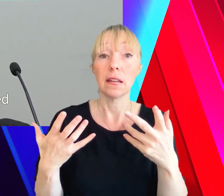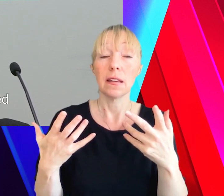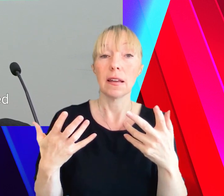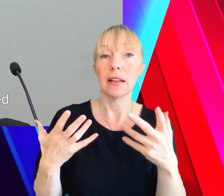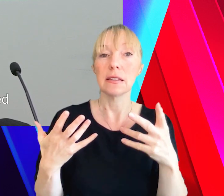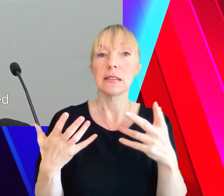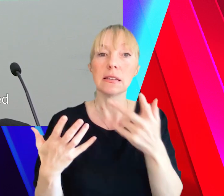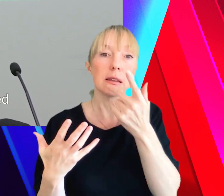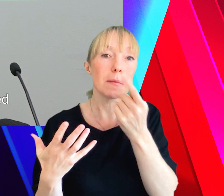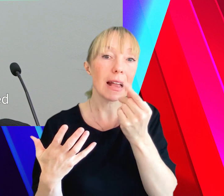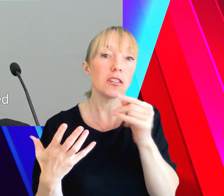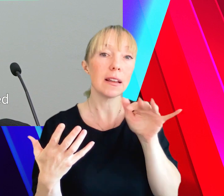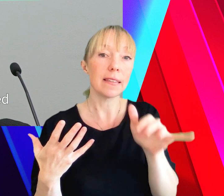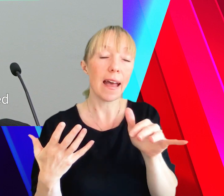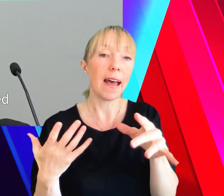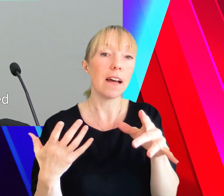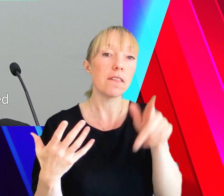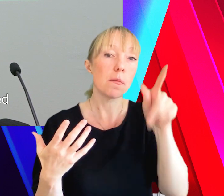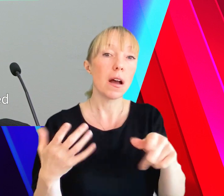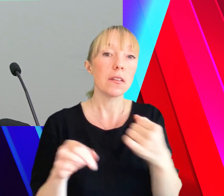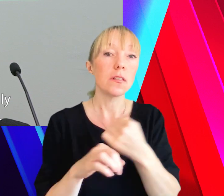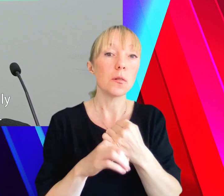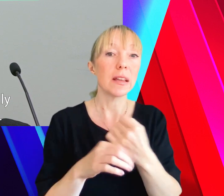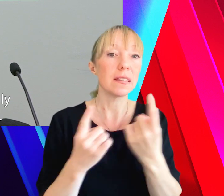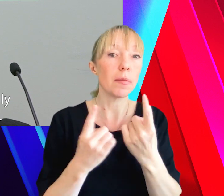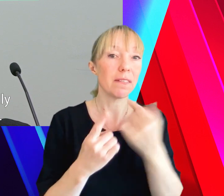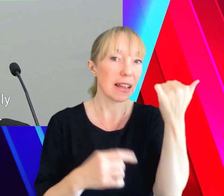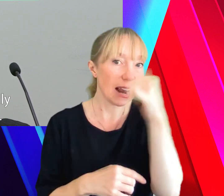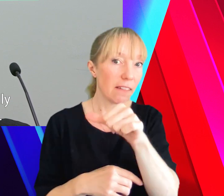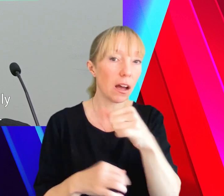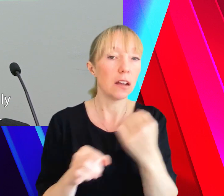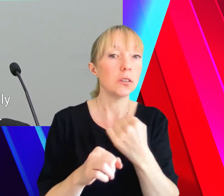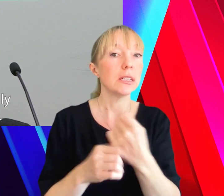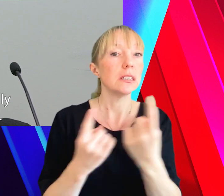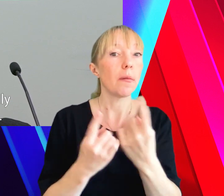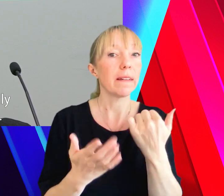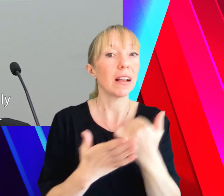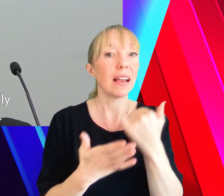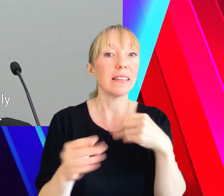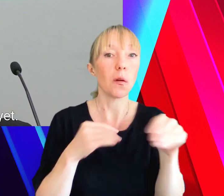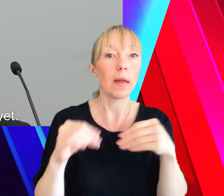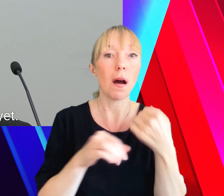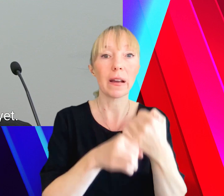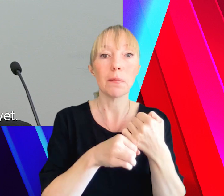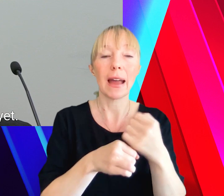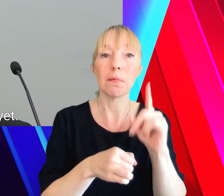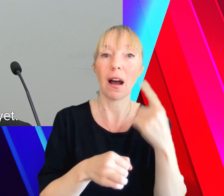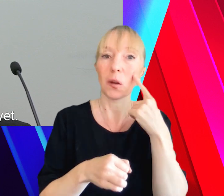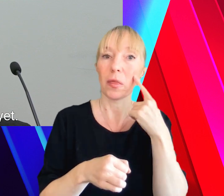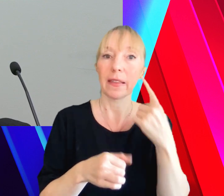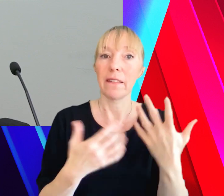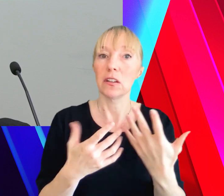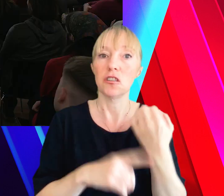it's sort of untapped potential there for someone doing something really, really clever and being really great with their marketing campaign, but I don't